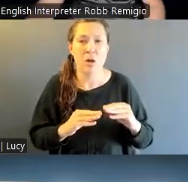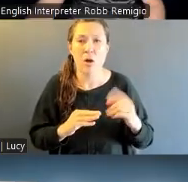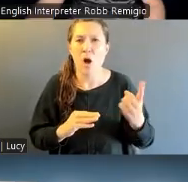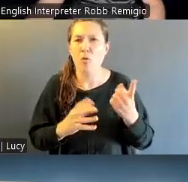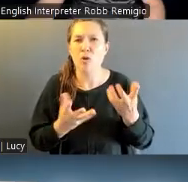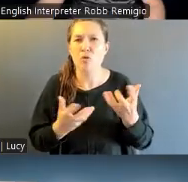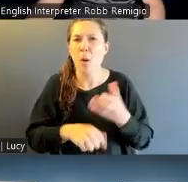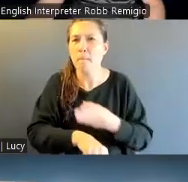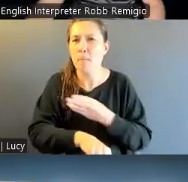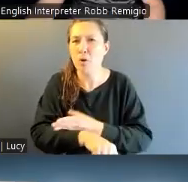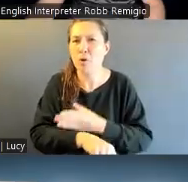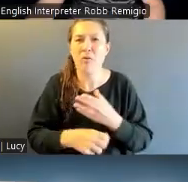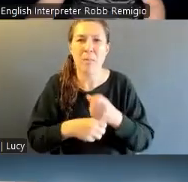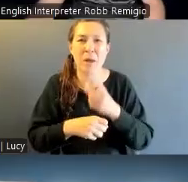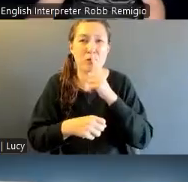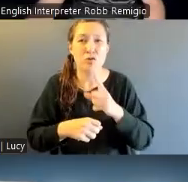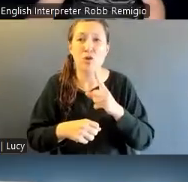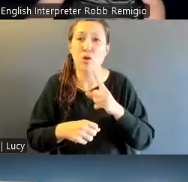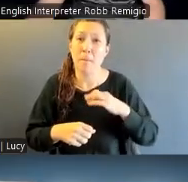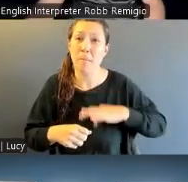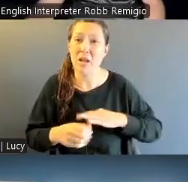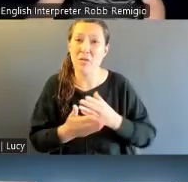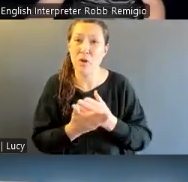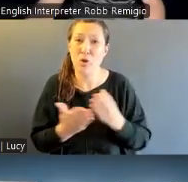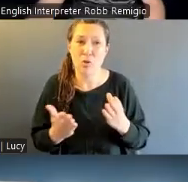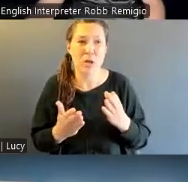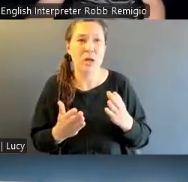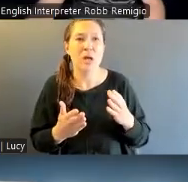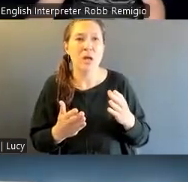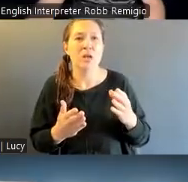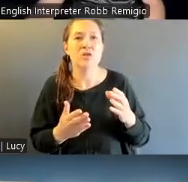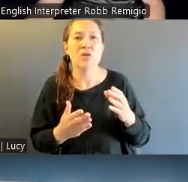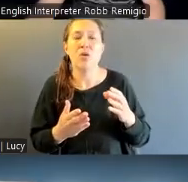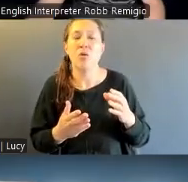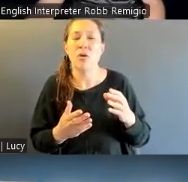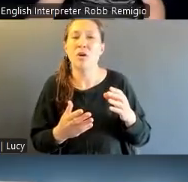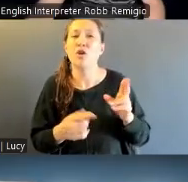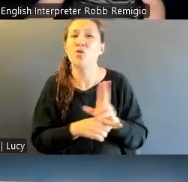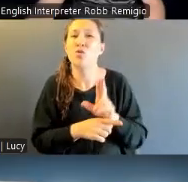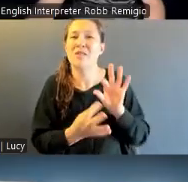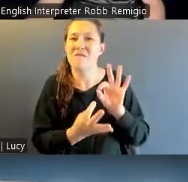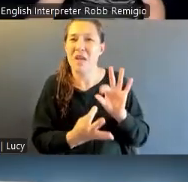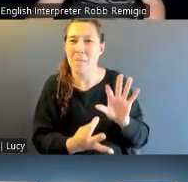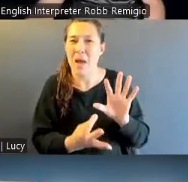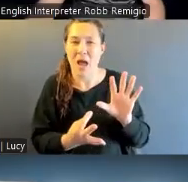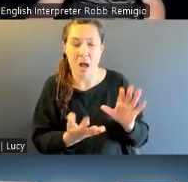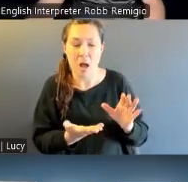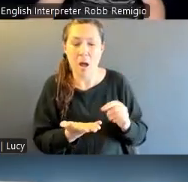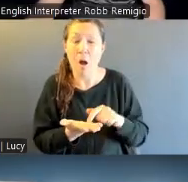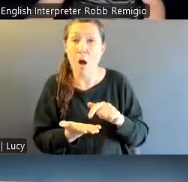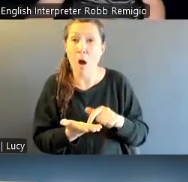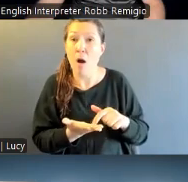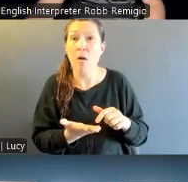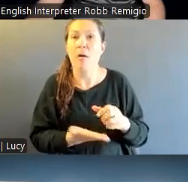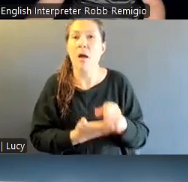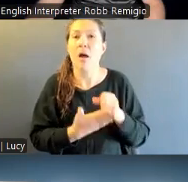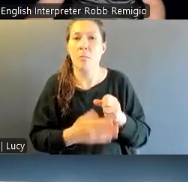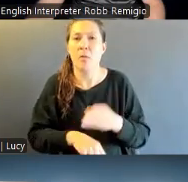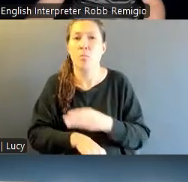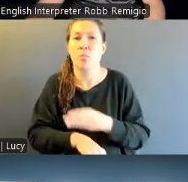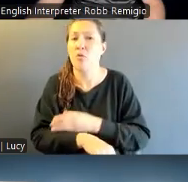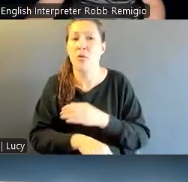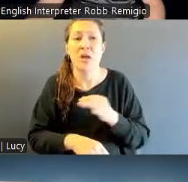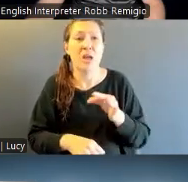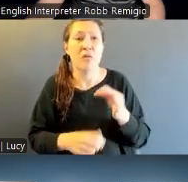more useful to everyone through the feedback we receive. So we'll send it out as follow-up, but if you'd like to take a survey and offer us some of